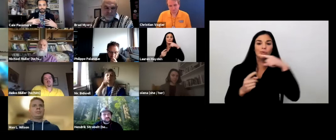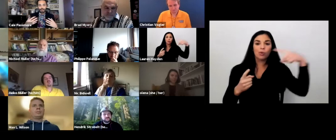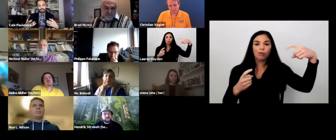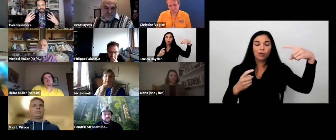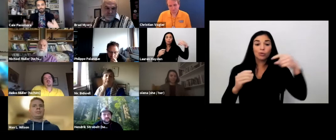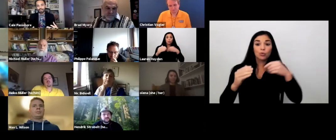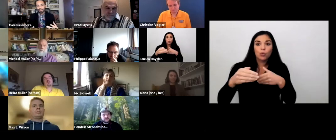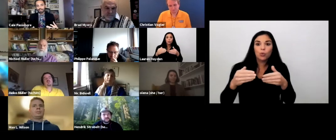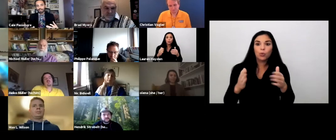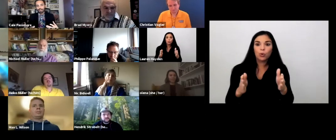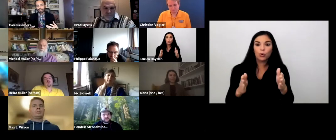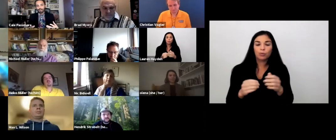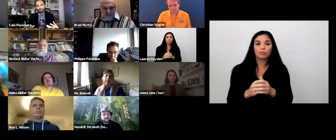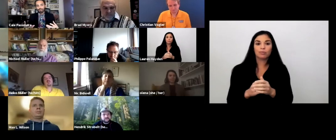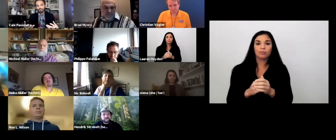like that direct invite.